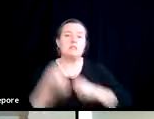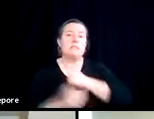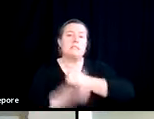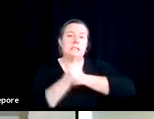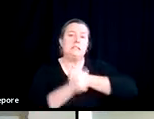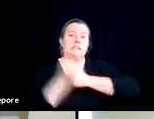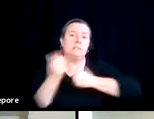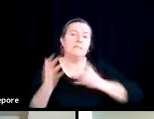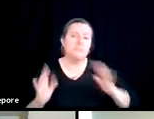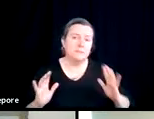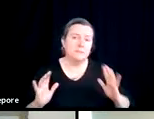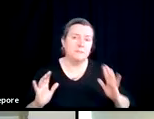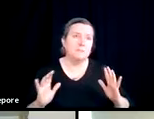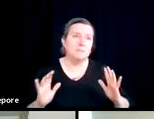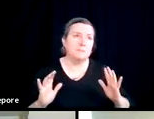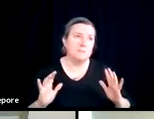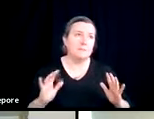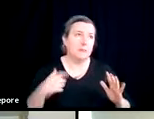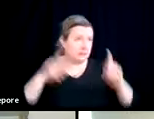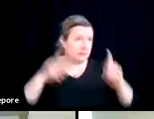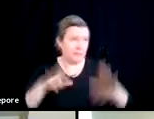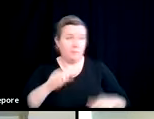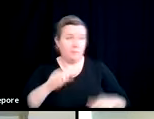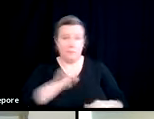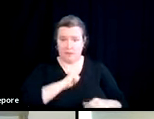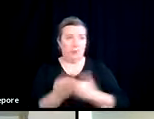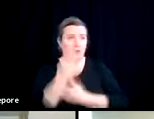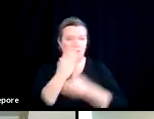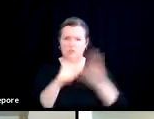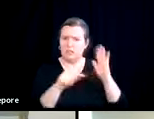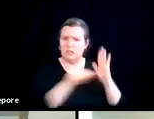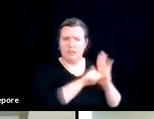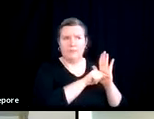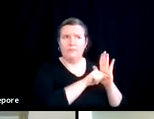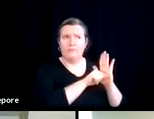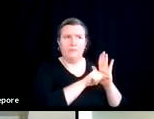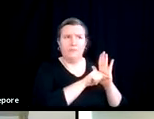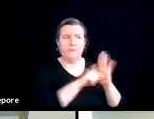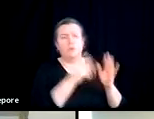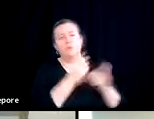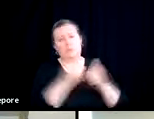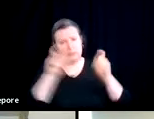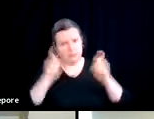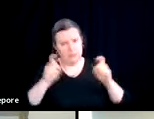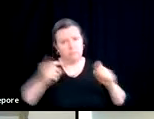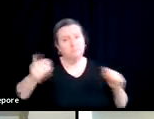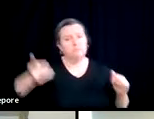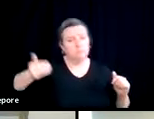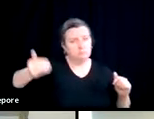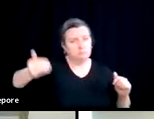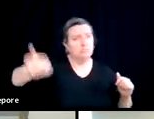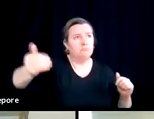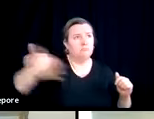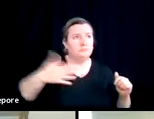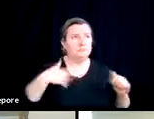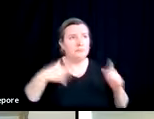tested negative this morning as part of our regular testing regime. And these days I get tested pretty